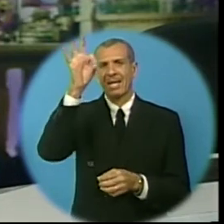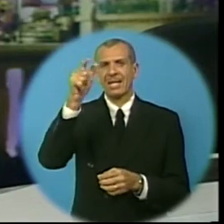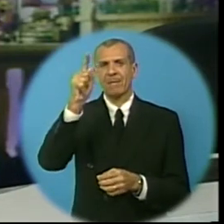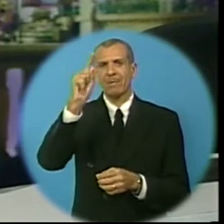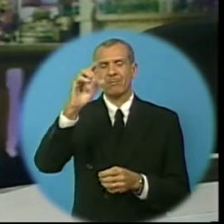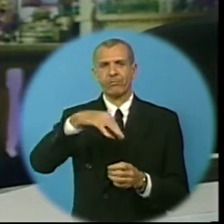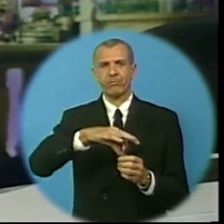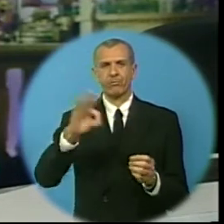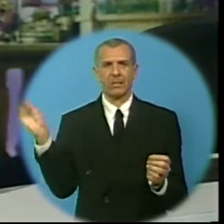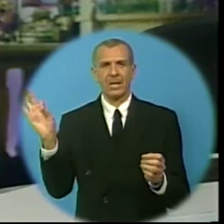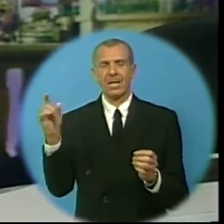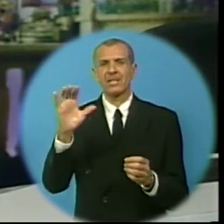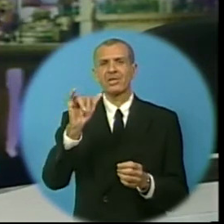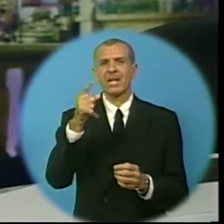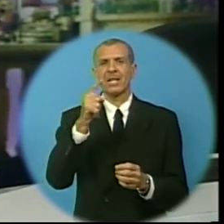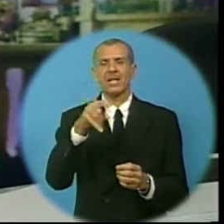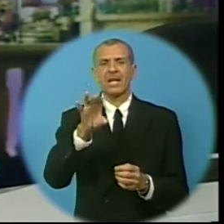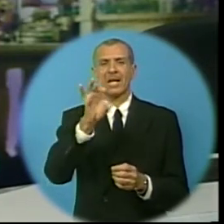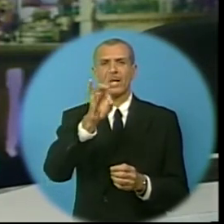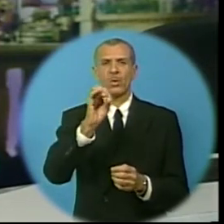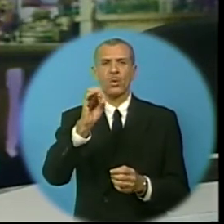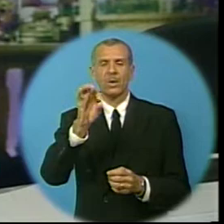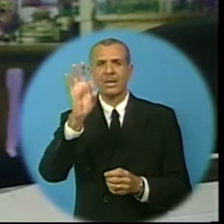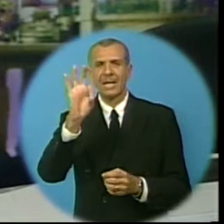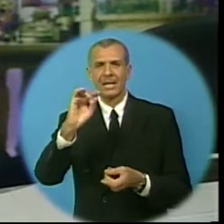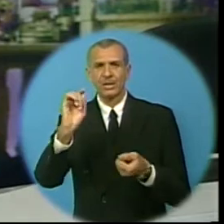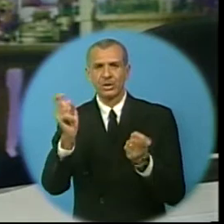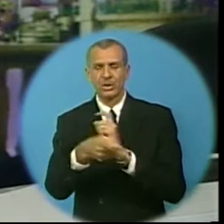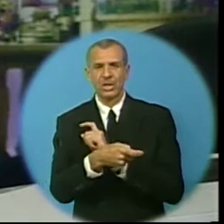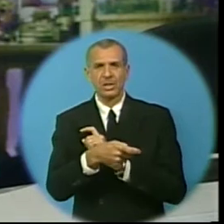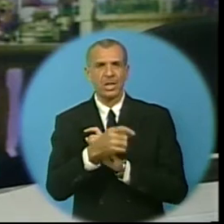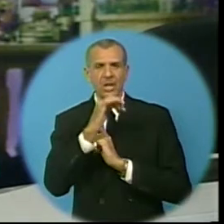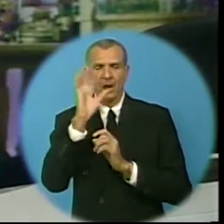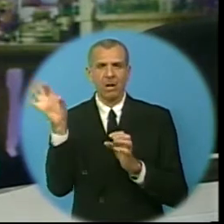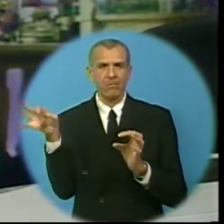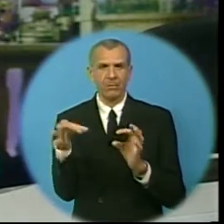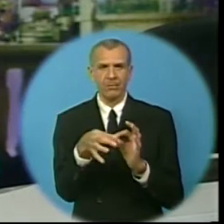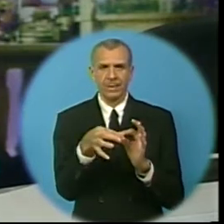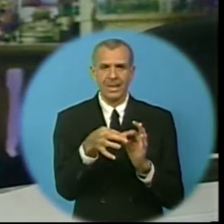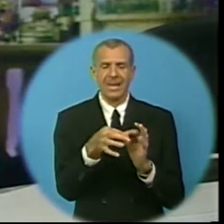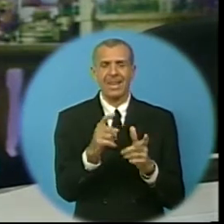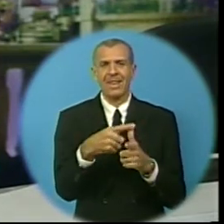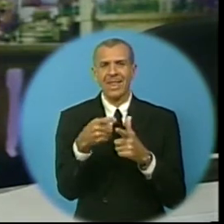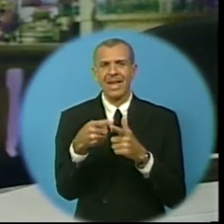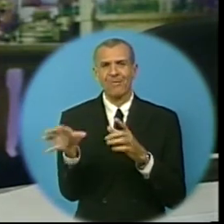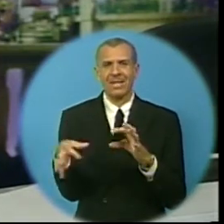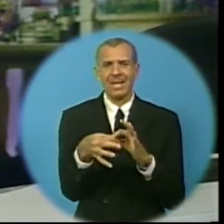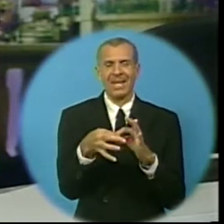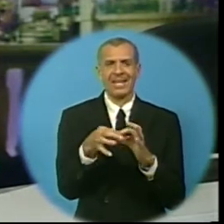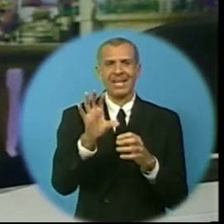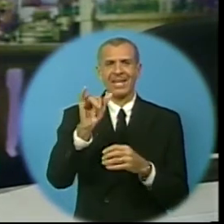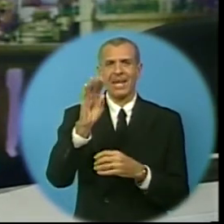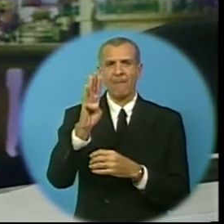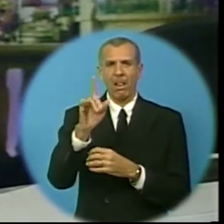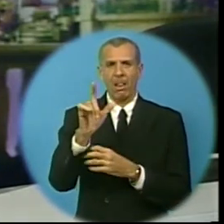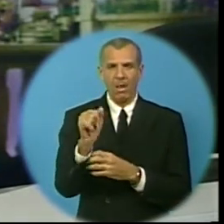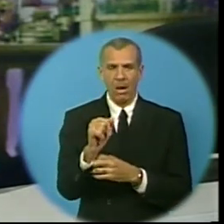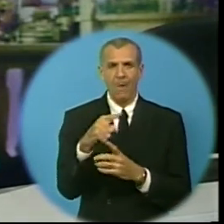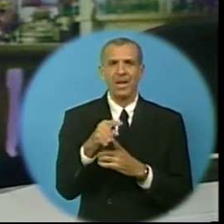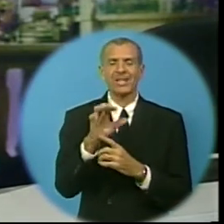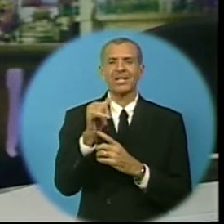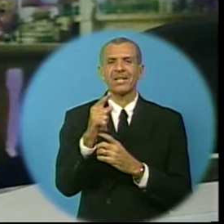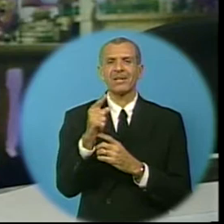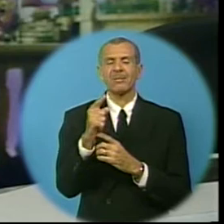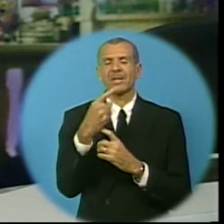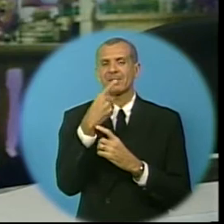Change channel from 809 without reattaching the cable. Then reattach the cable. When the channel